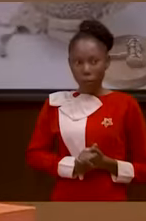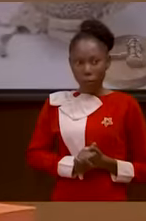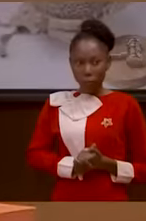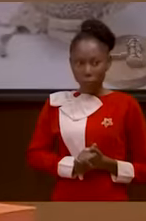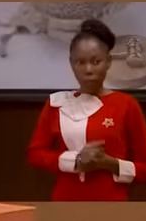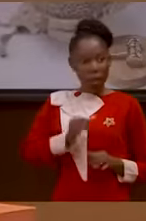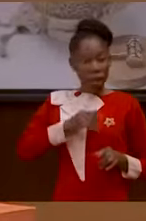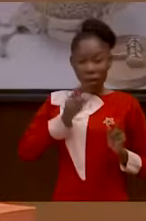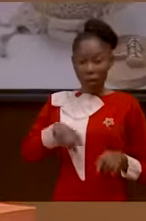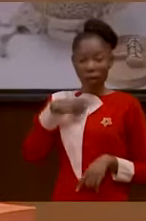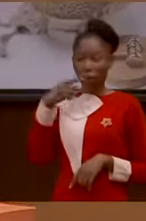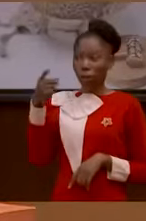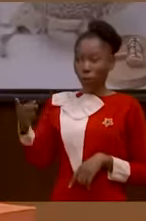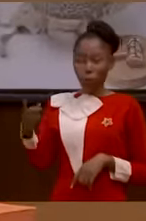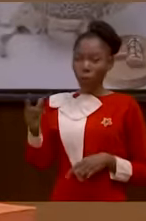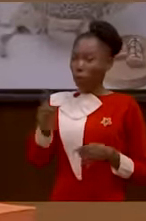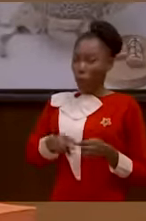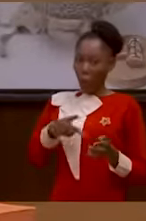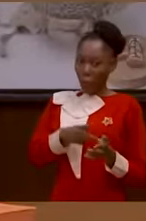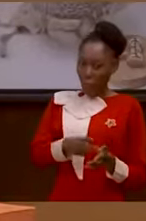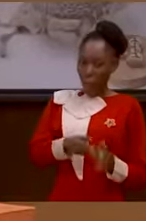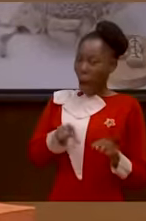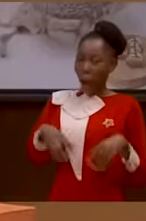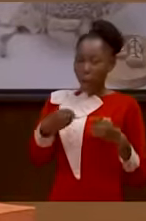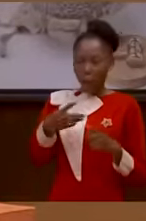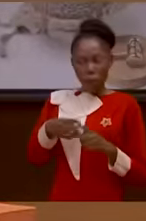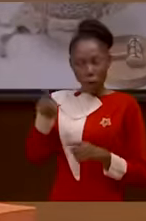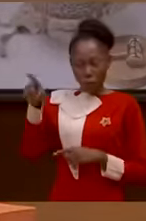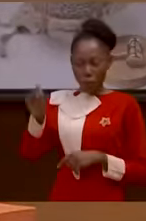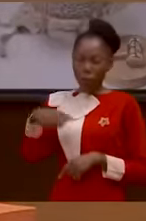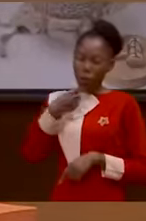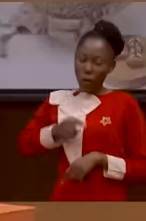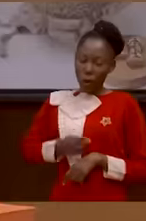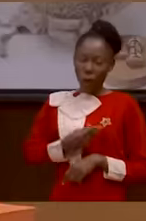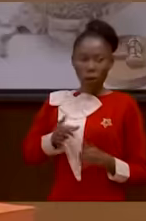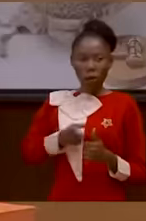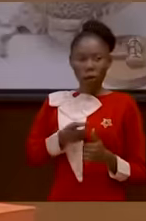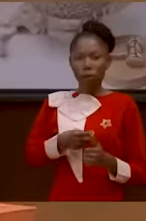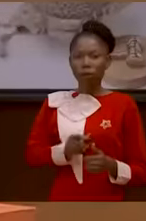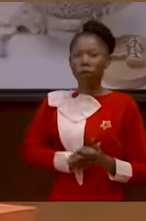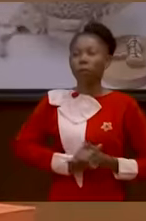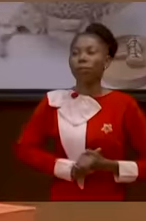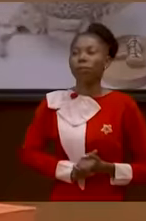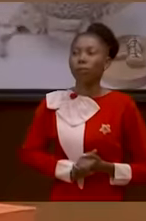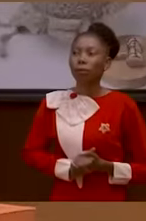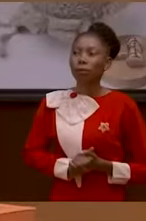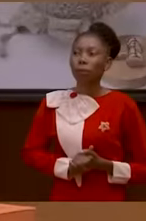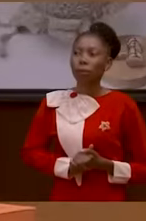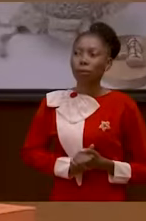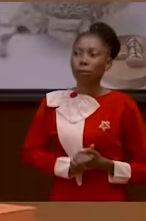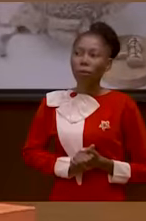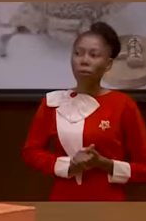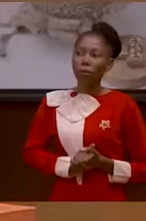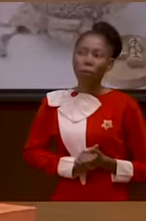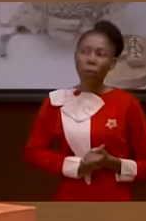I have the right to mention a figure, but I always try to be to balance everything. So you come up with something very reasonable. Yes,